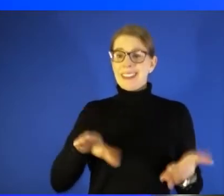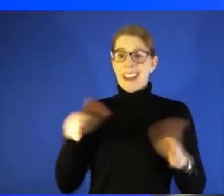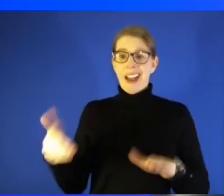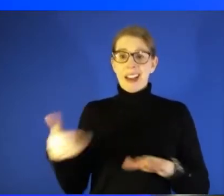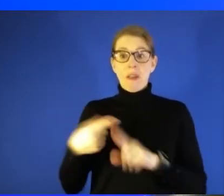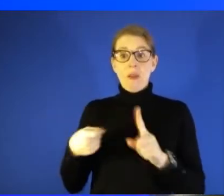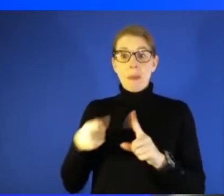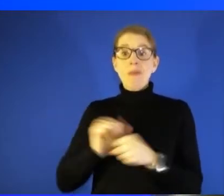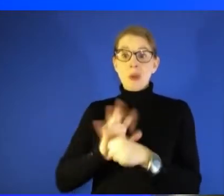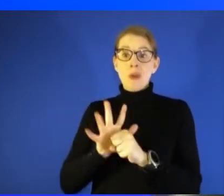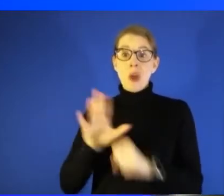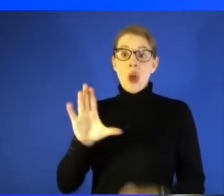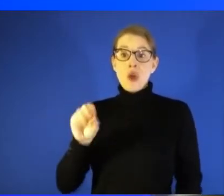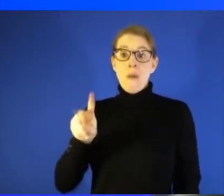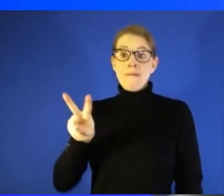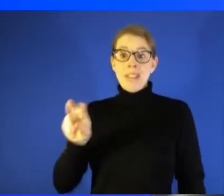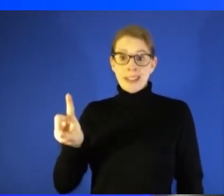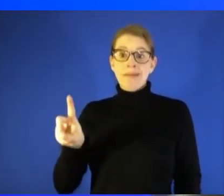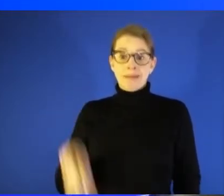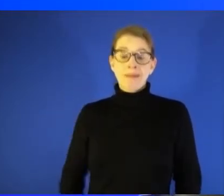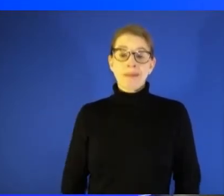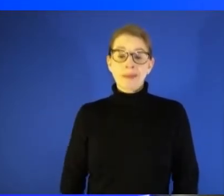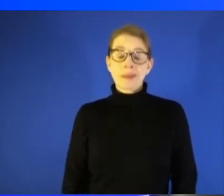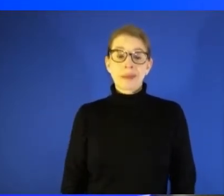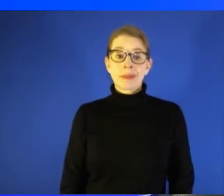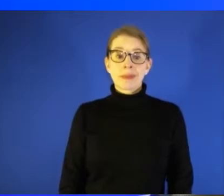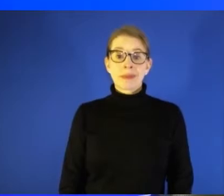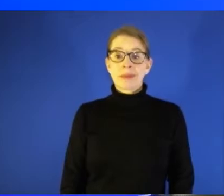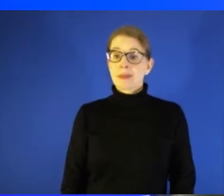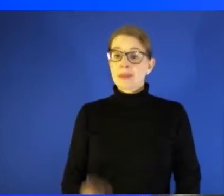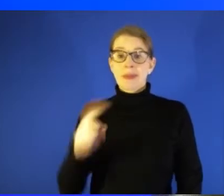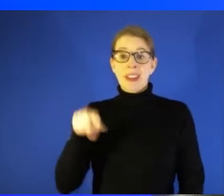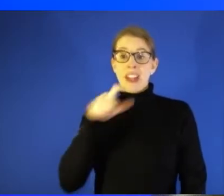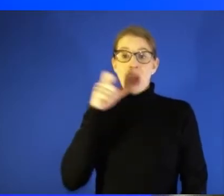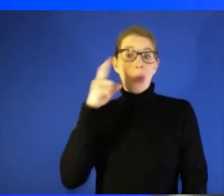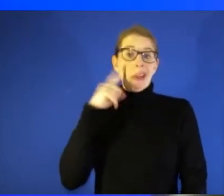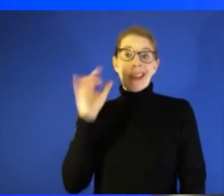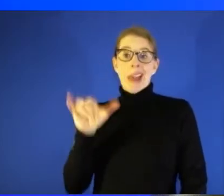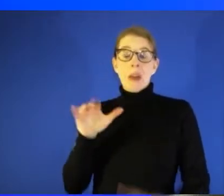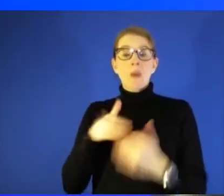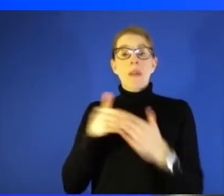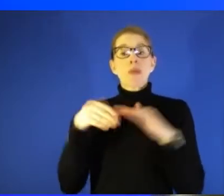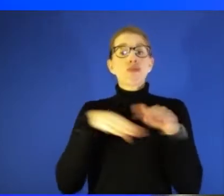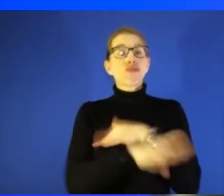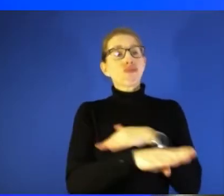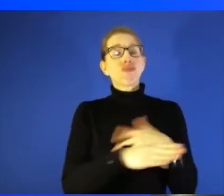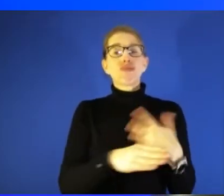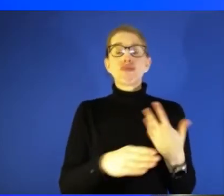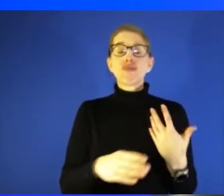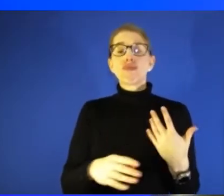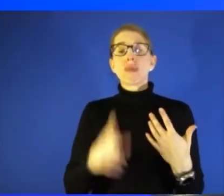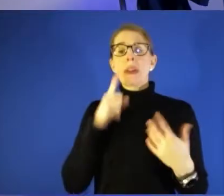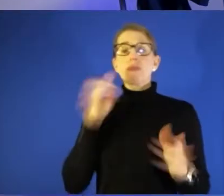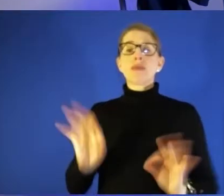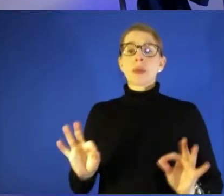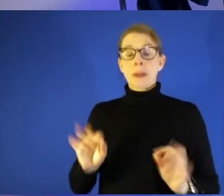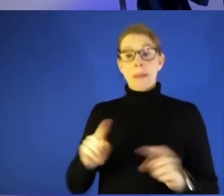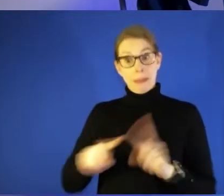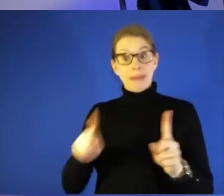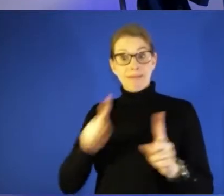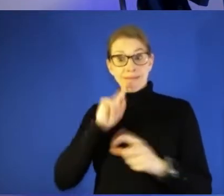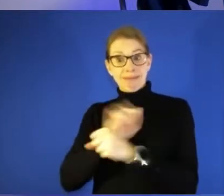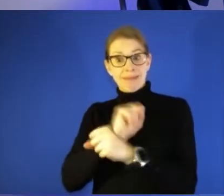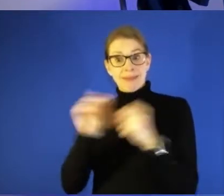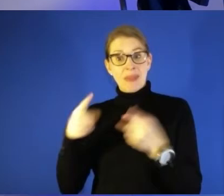disease. And they don't think that when they come in the doors necessarily, but that's still a very real outcome. And similar to what we would